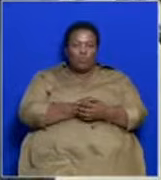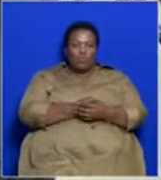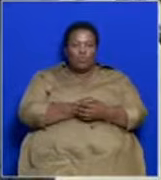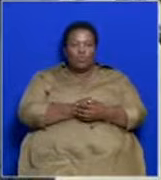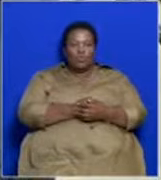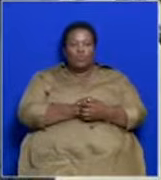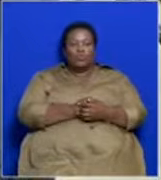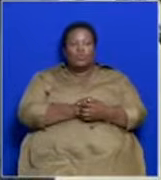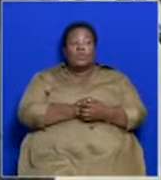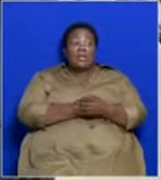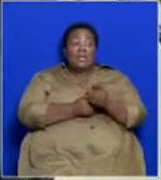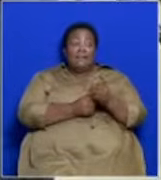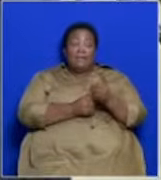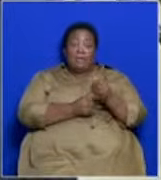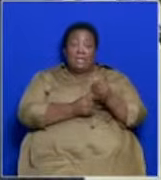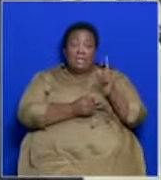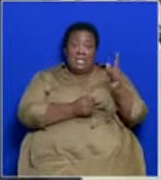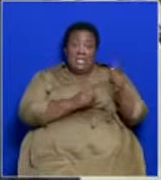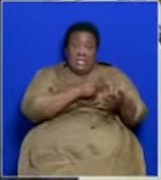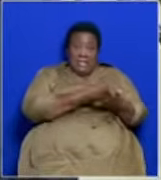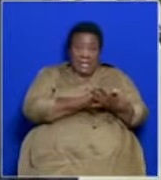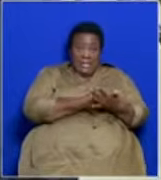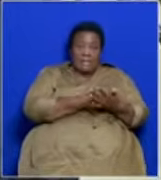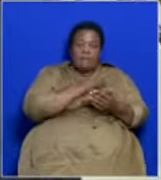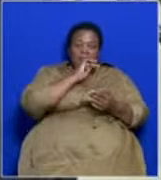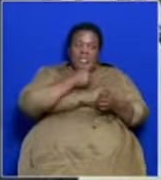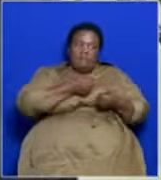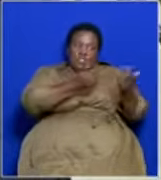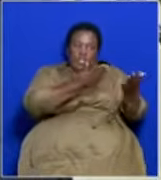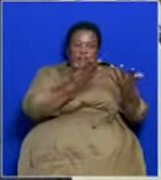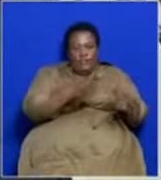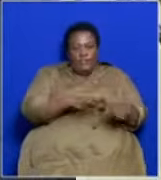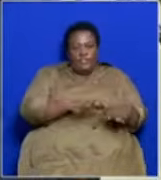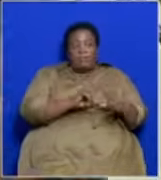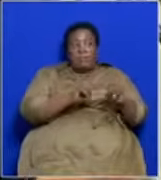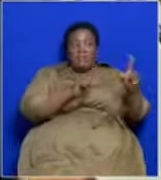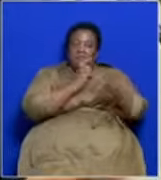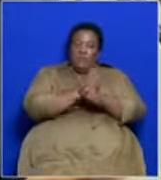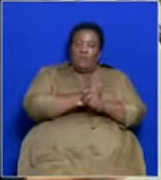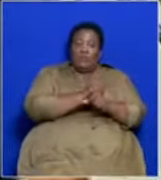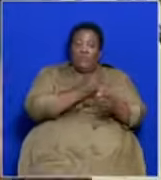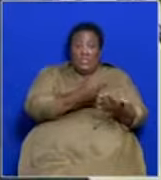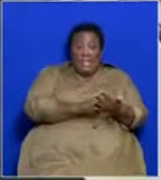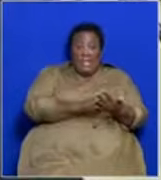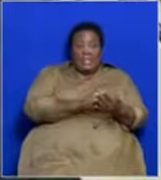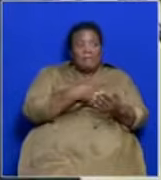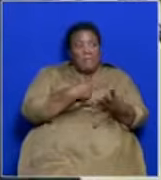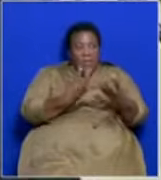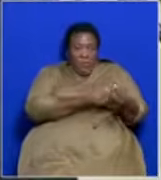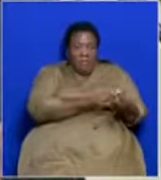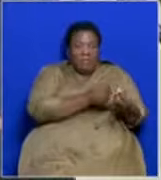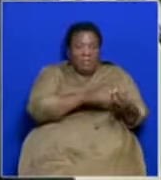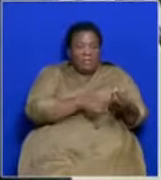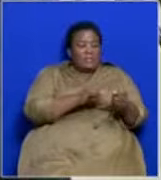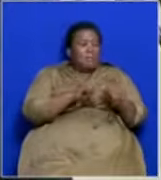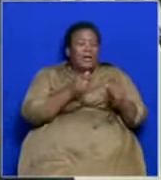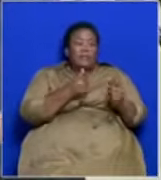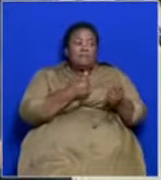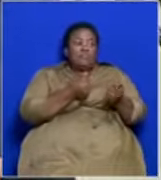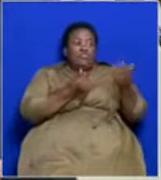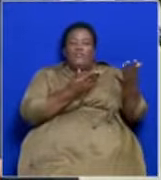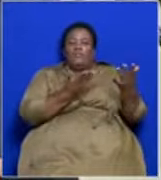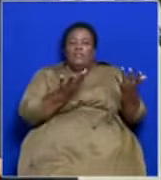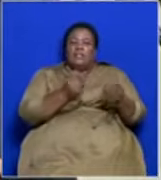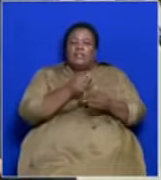I have served it. If he refused, even though I was with him, I did not serve. There is no signature of him